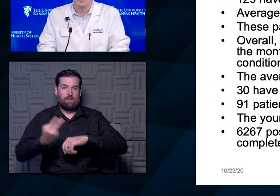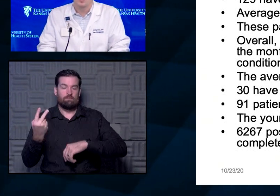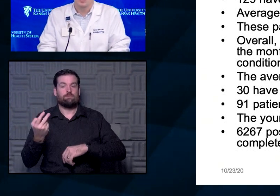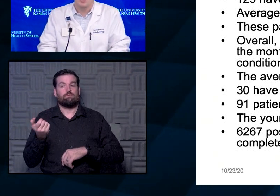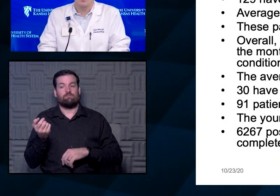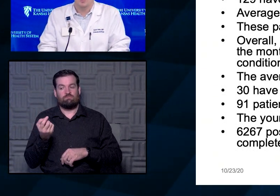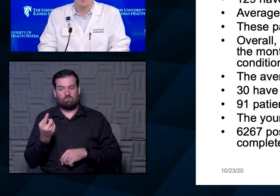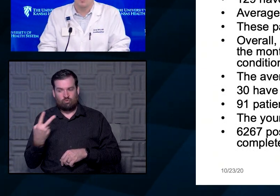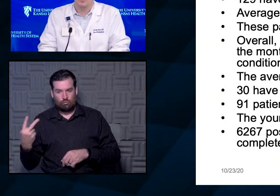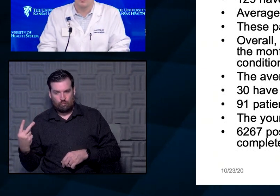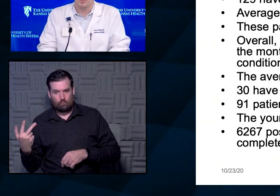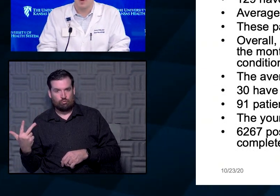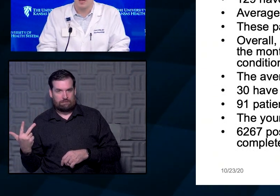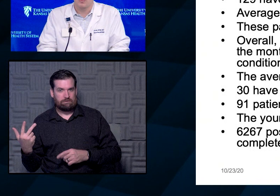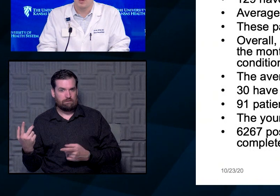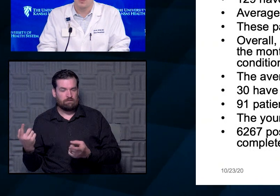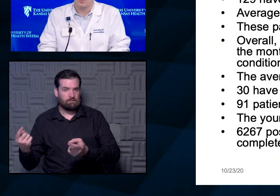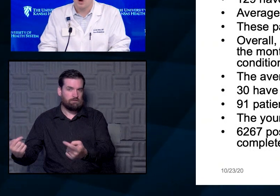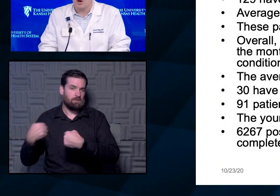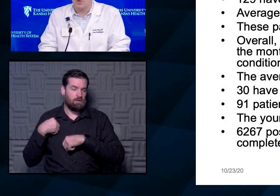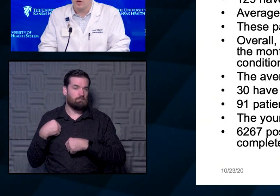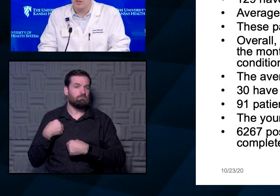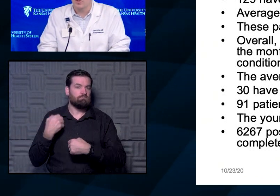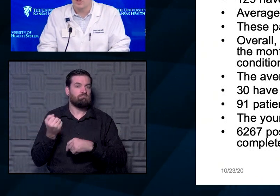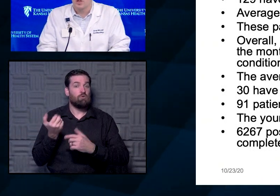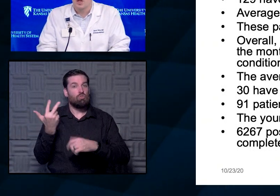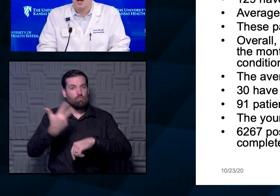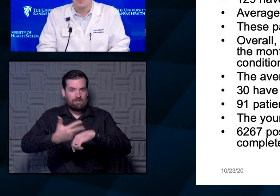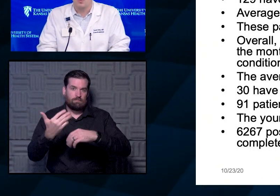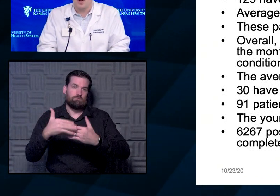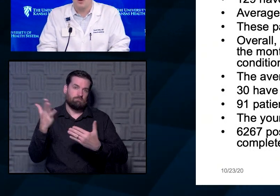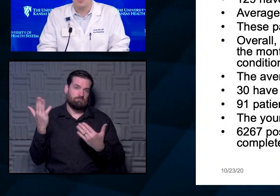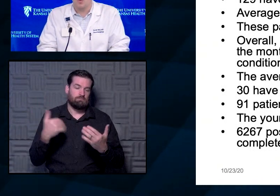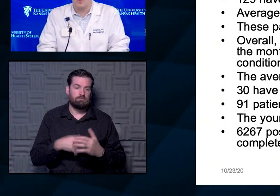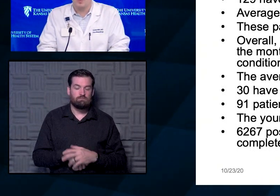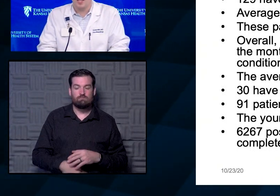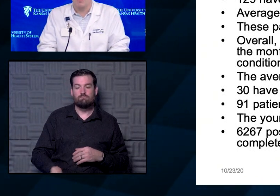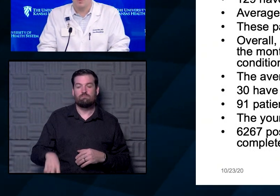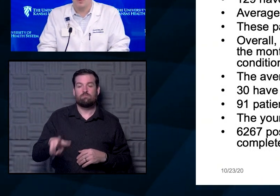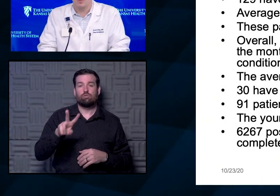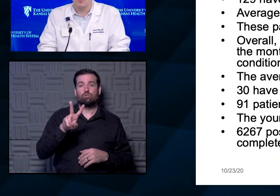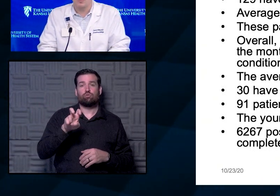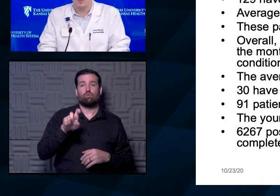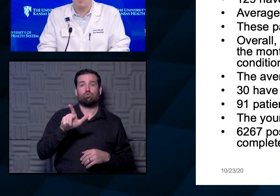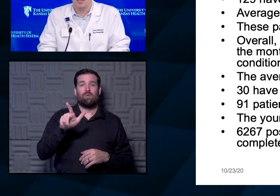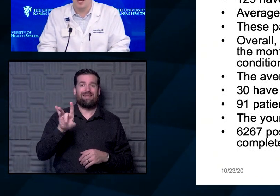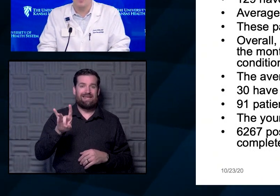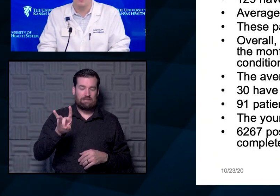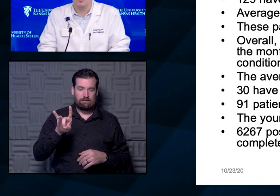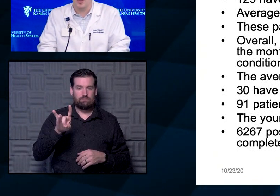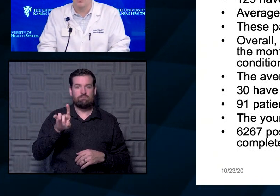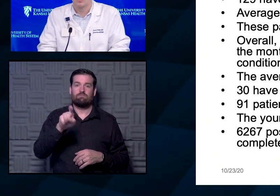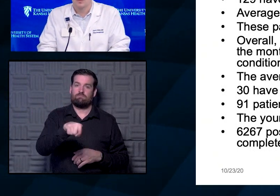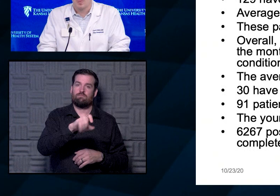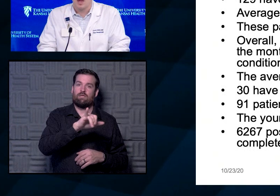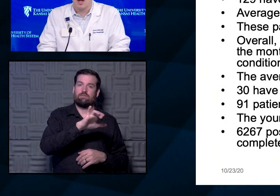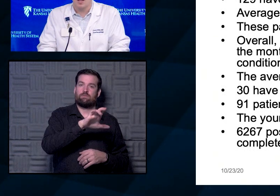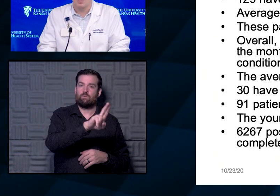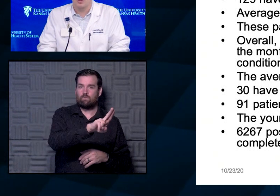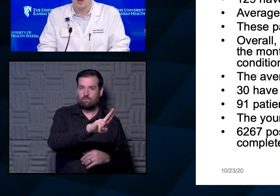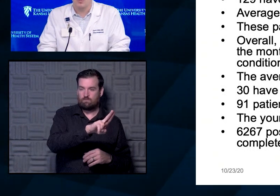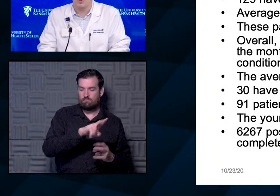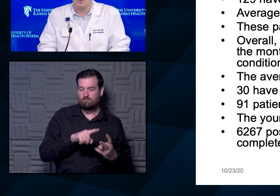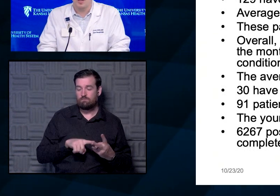phase for symptom management or other needs. 228 of those admissions have needed ICU care,